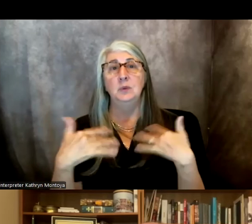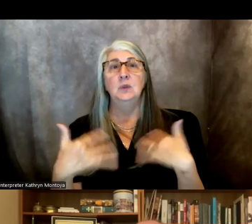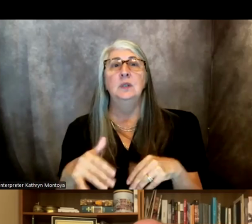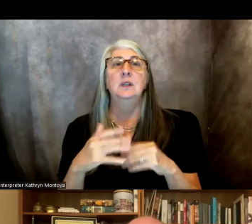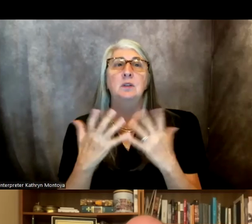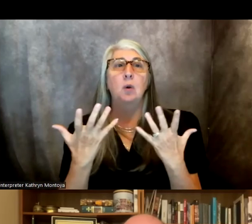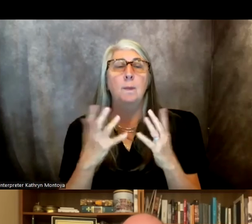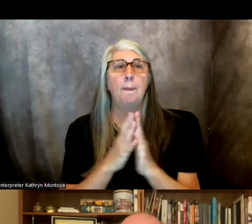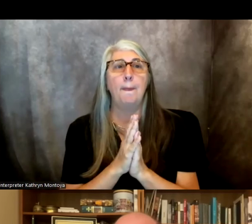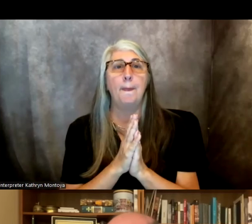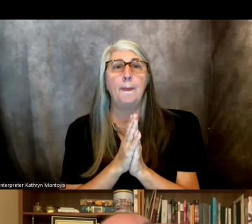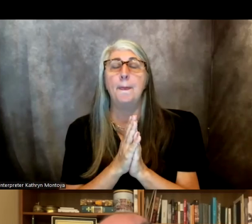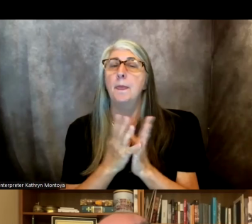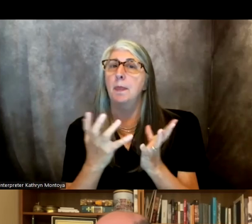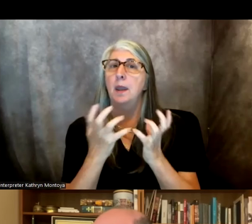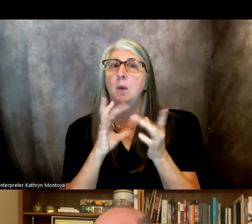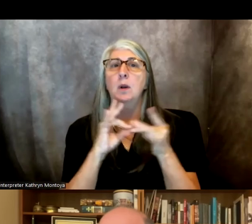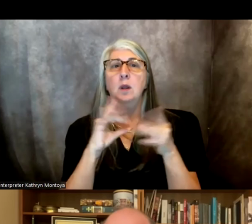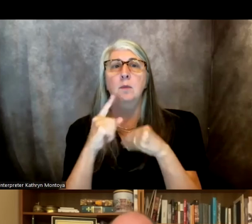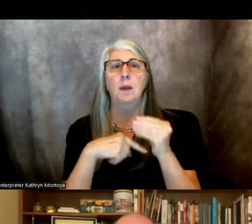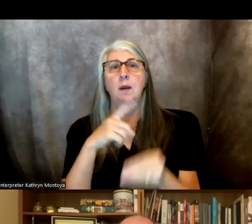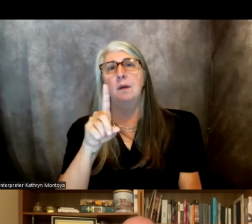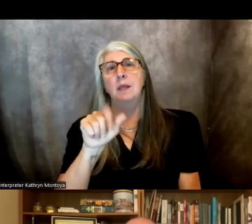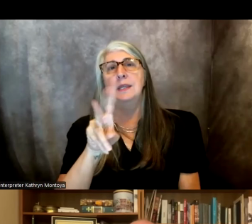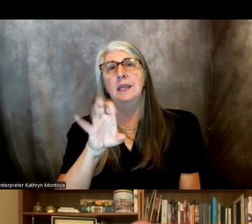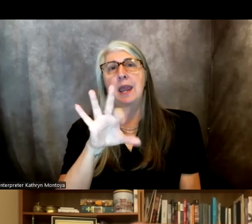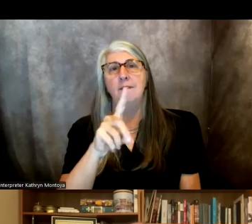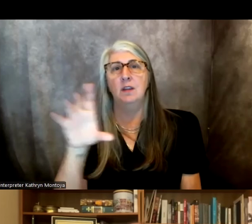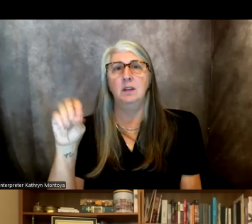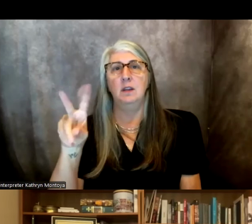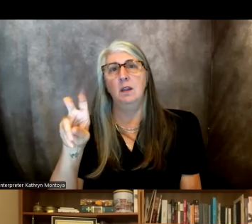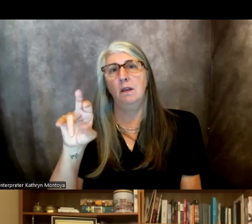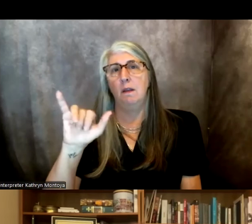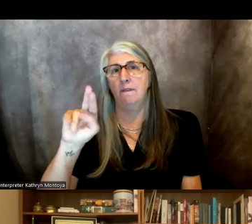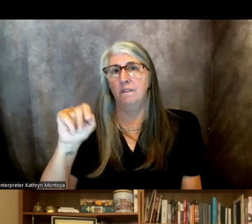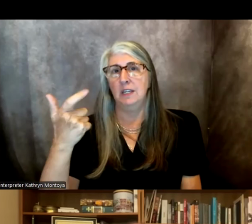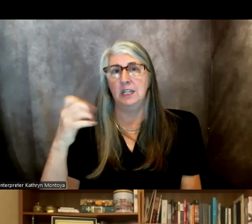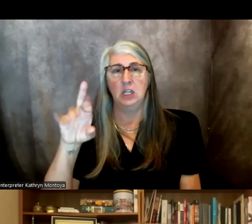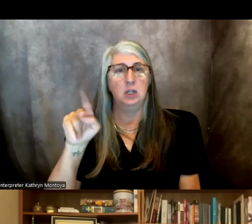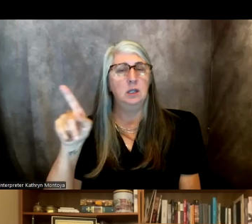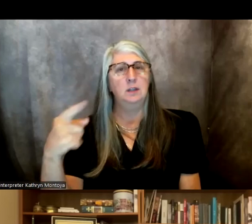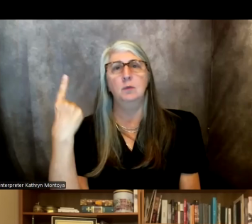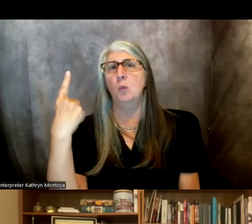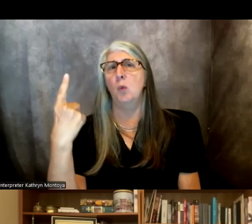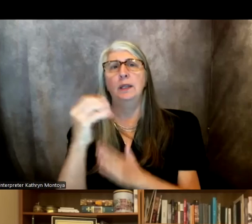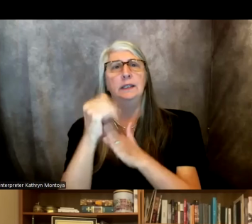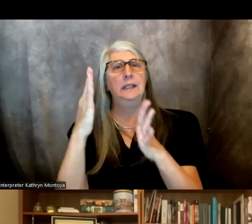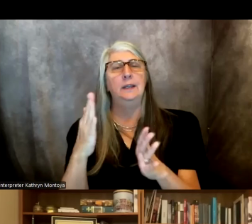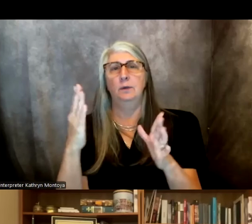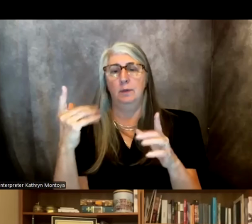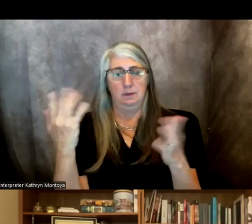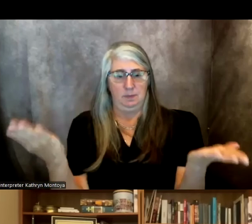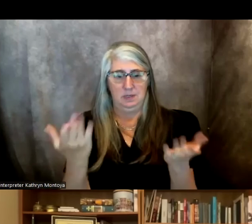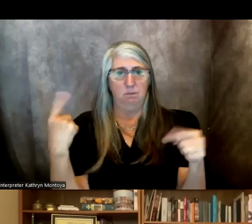And I do want to say something about David Covington. David has been one of the leaders that has really helped